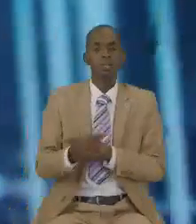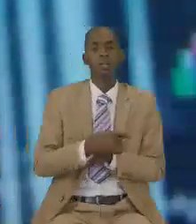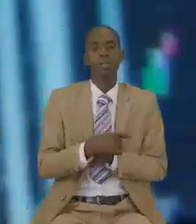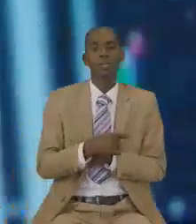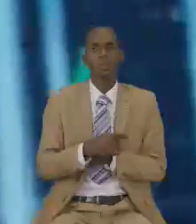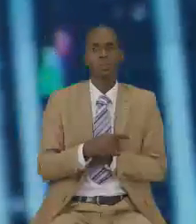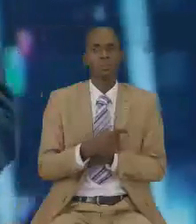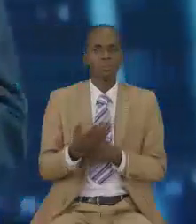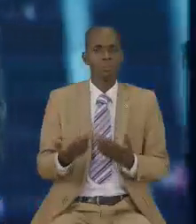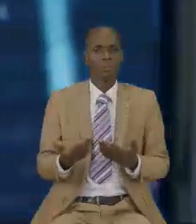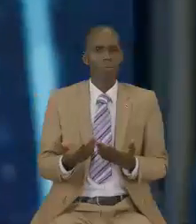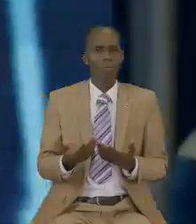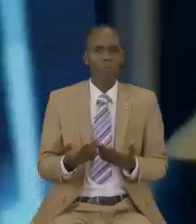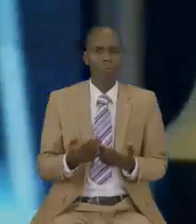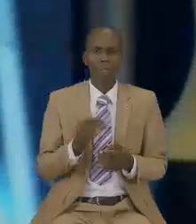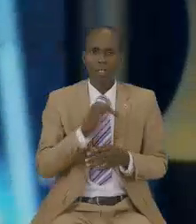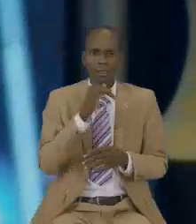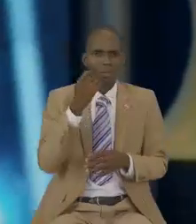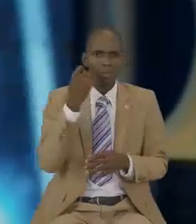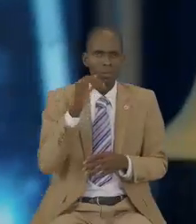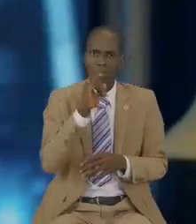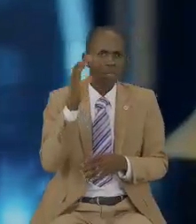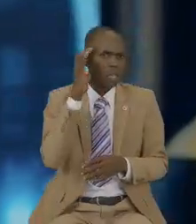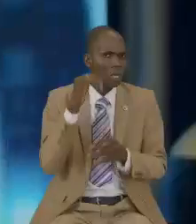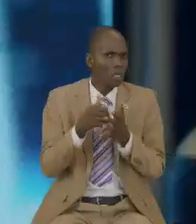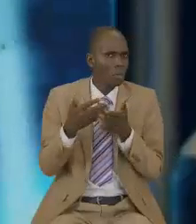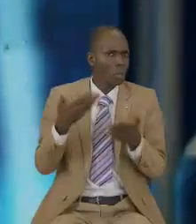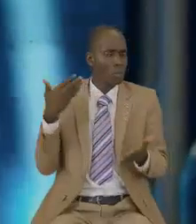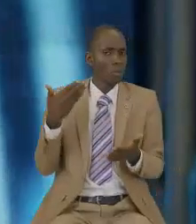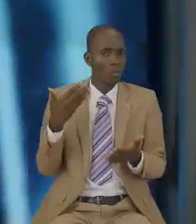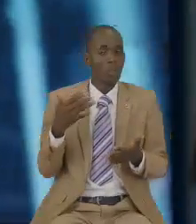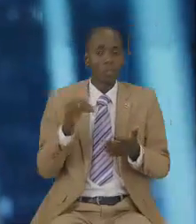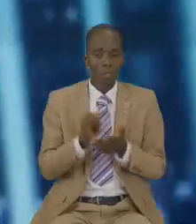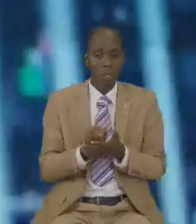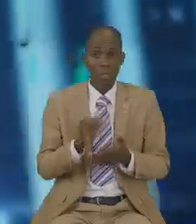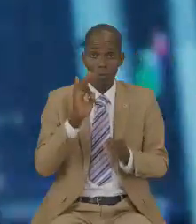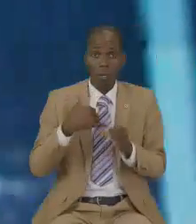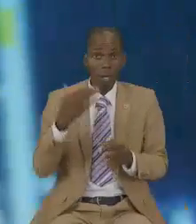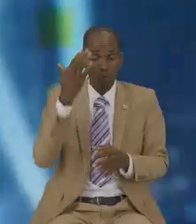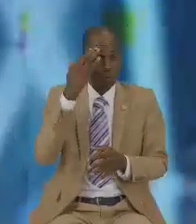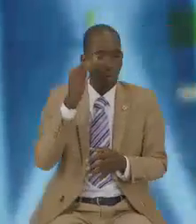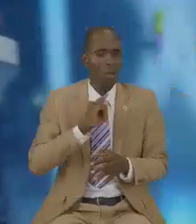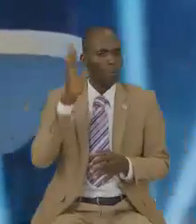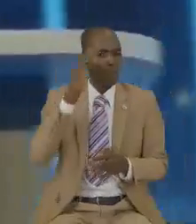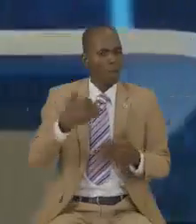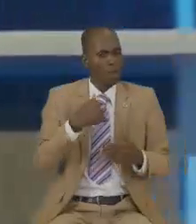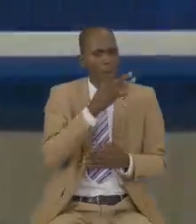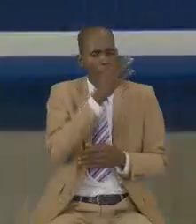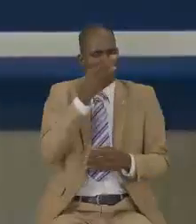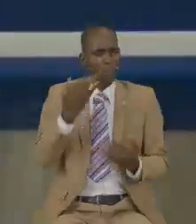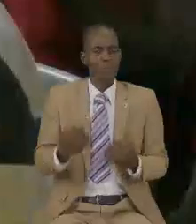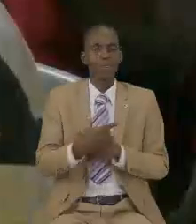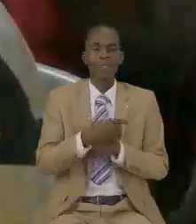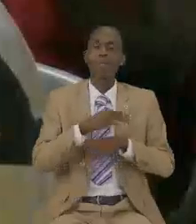Oh, you say, Pastor, I didn't hear that before. I should have fasted today. Well, Jesus did everything for